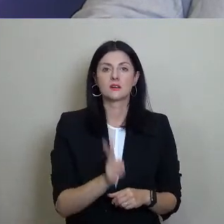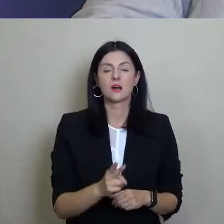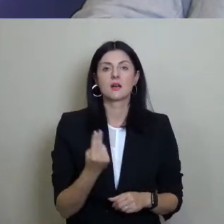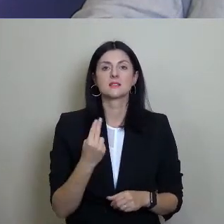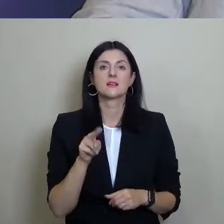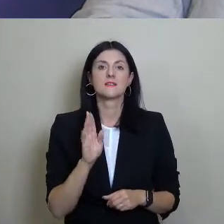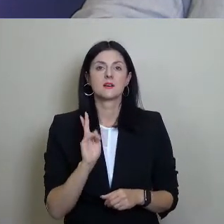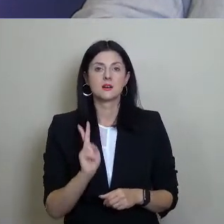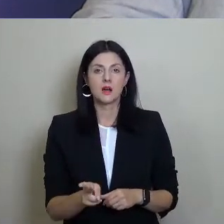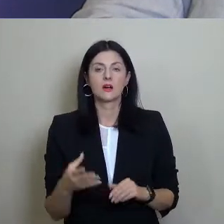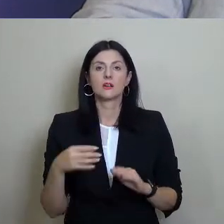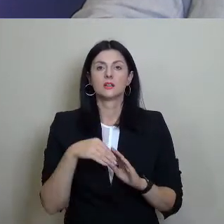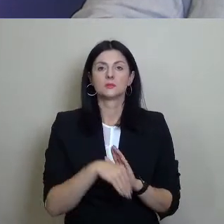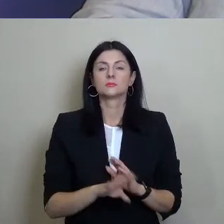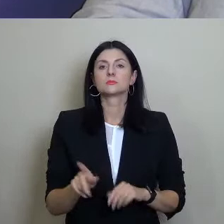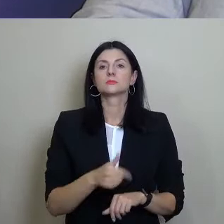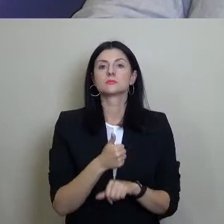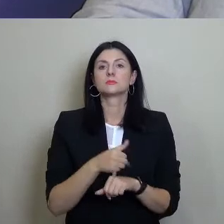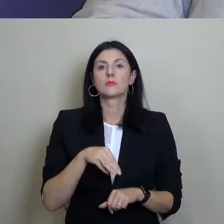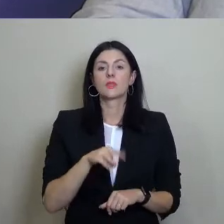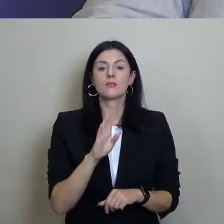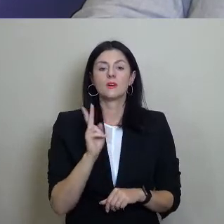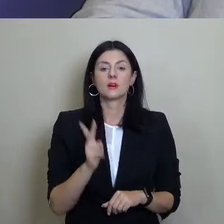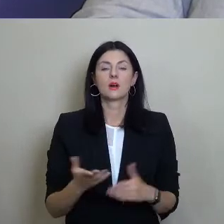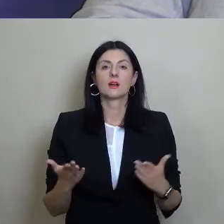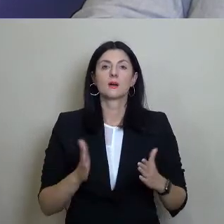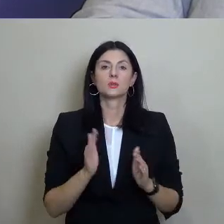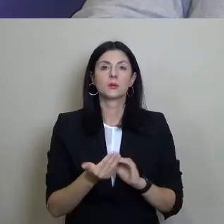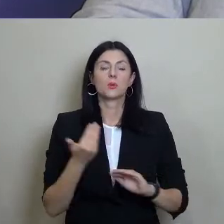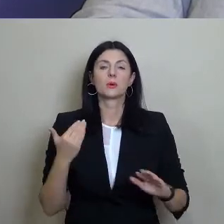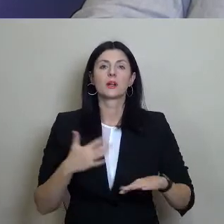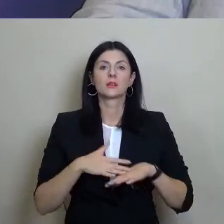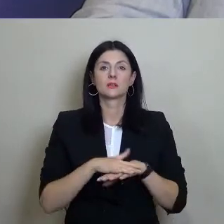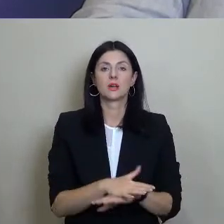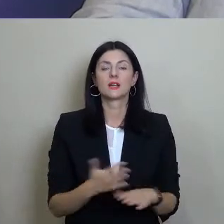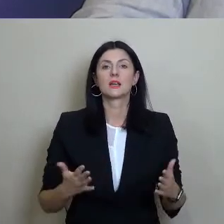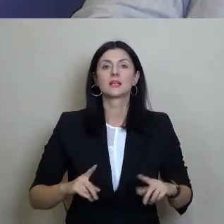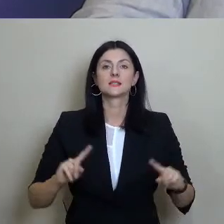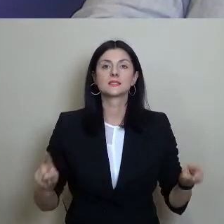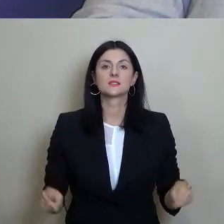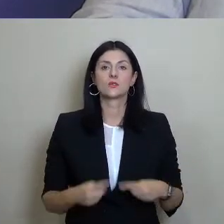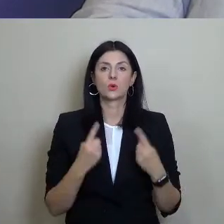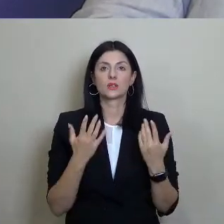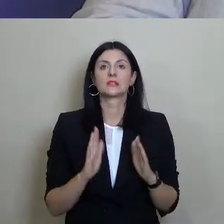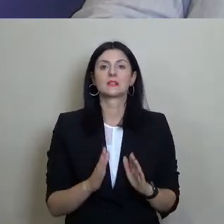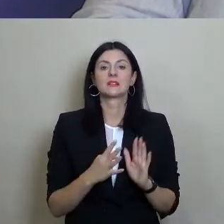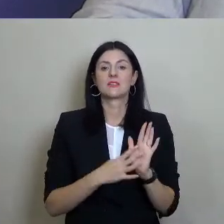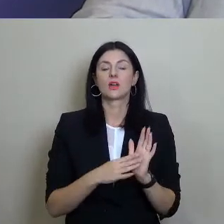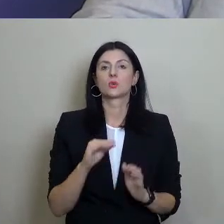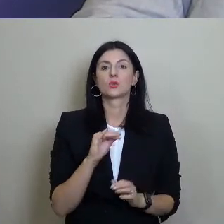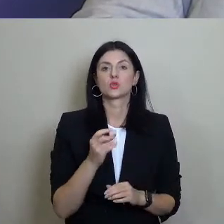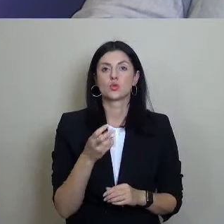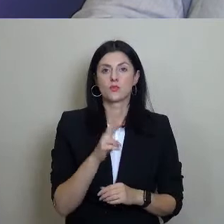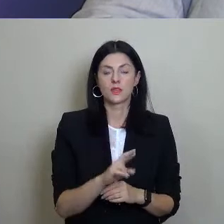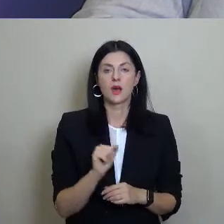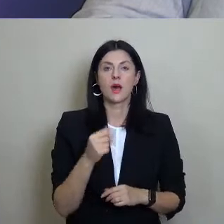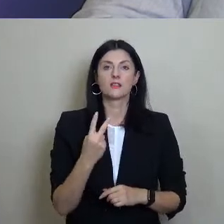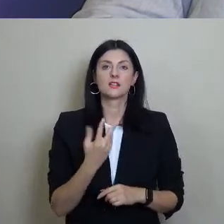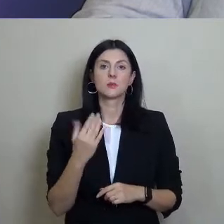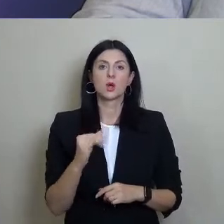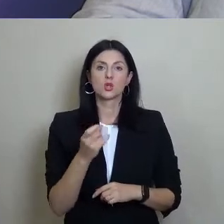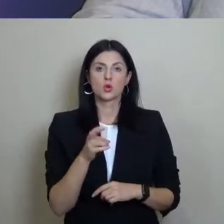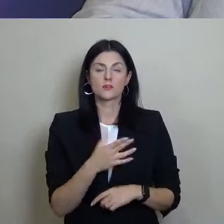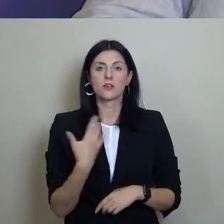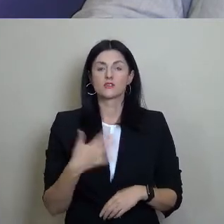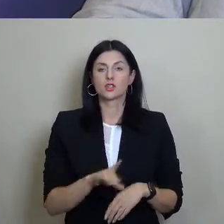have zero experience, whether that's CAC, TC, and especially precinct commissions that are going to be set up only on